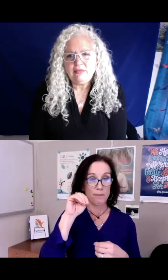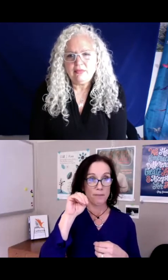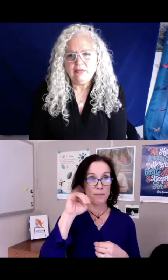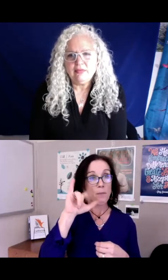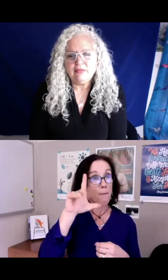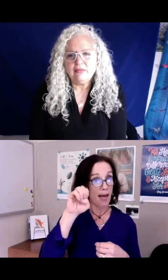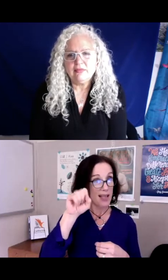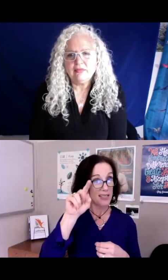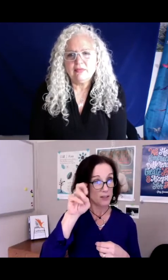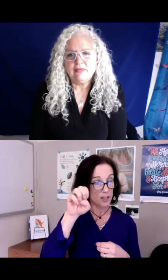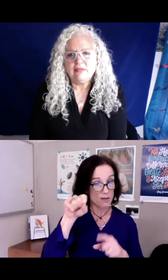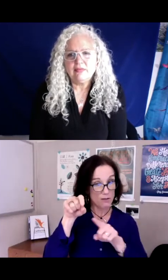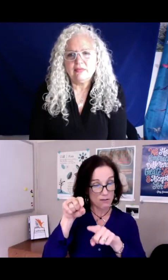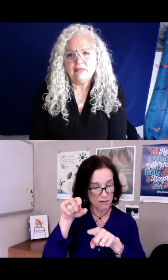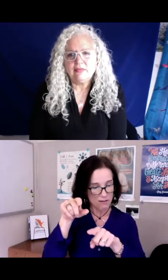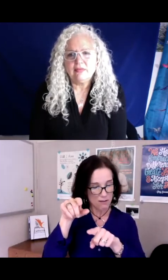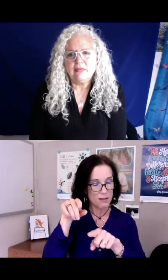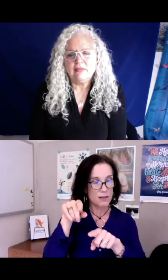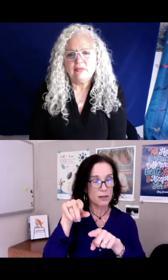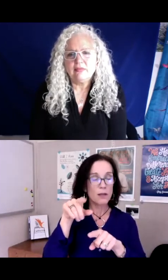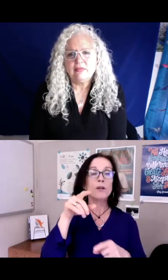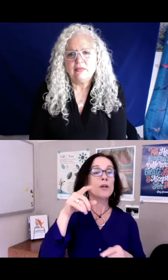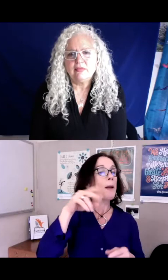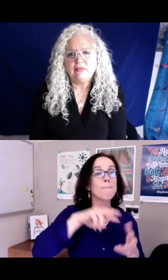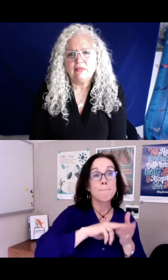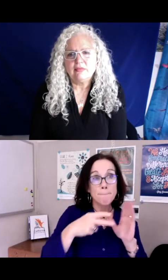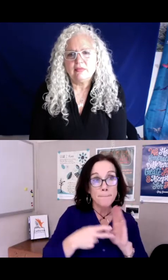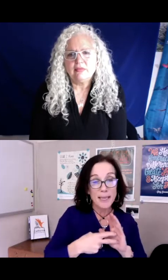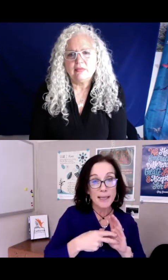be. And these milestones